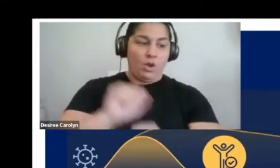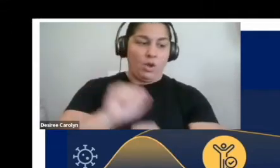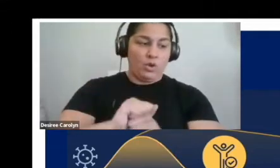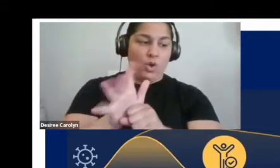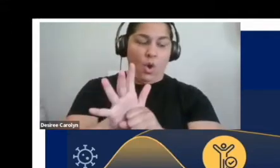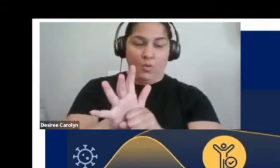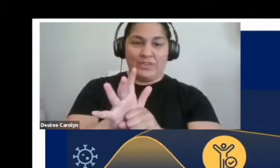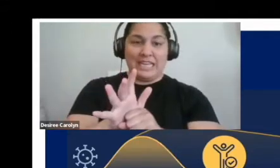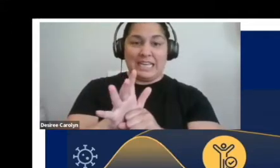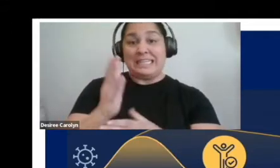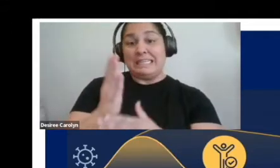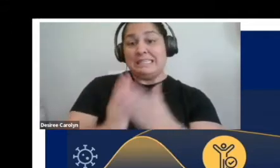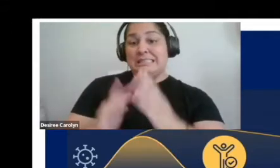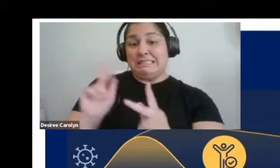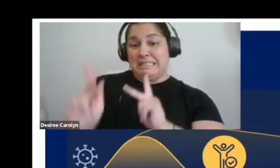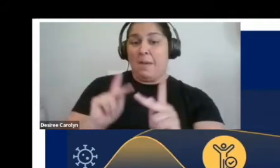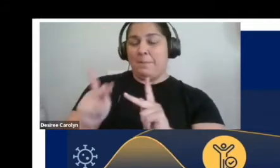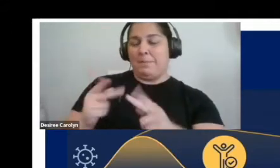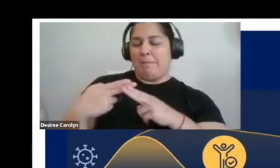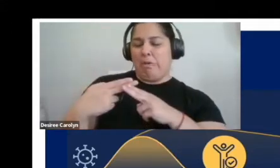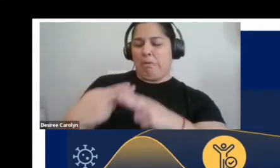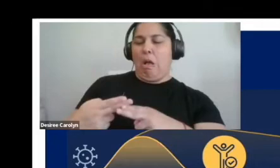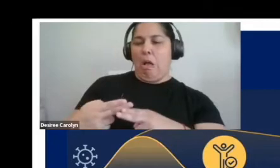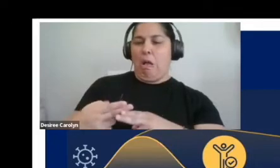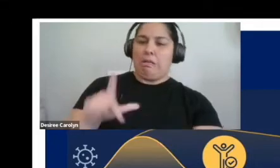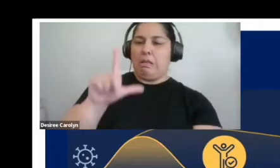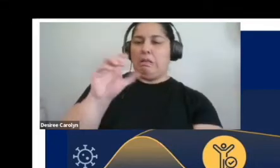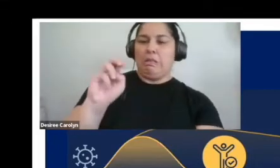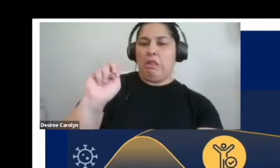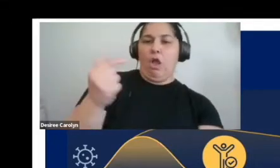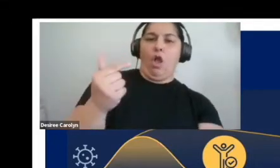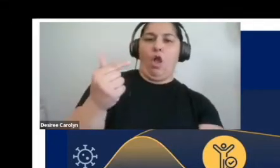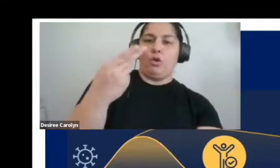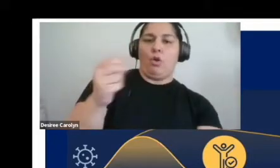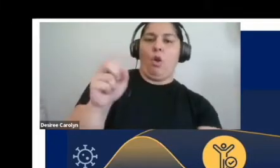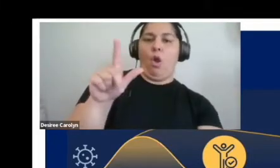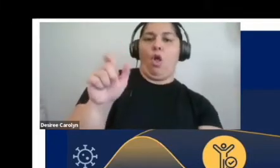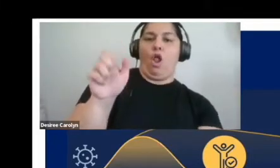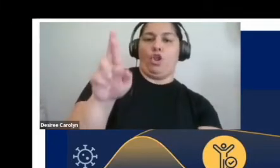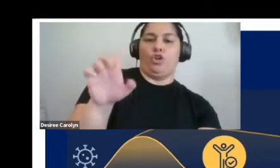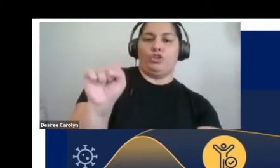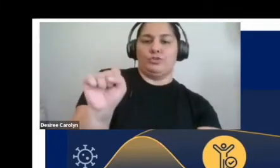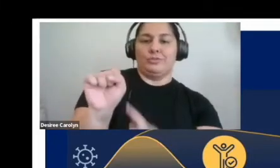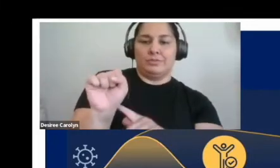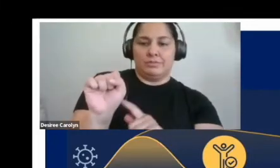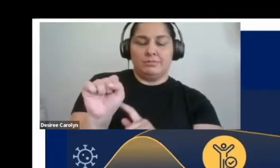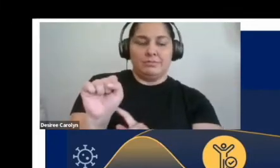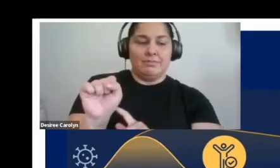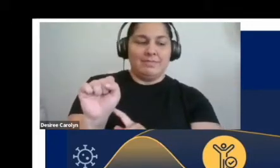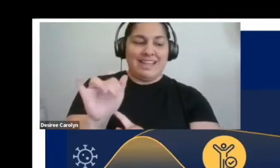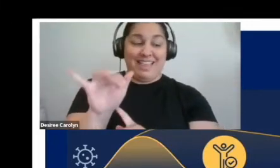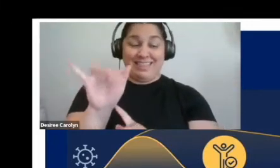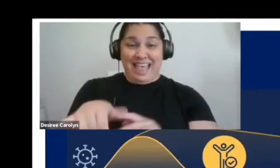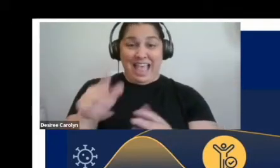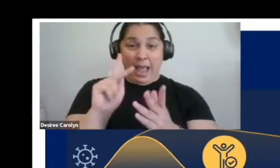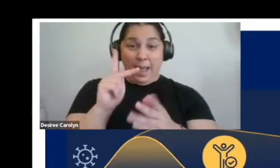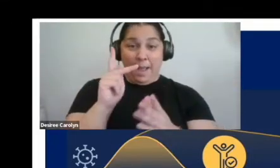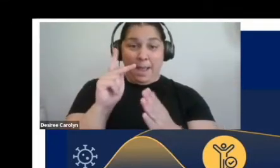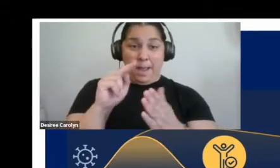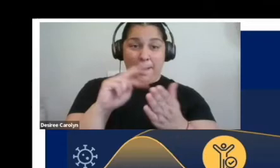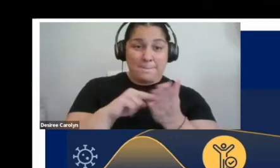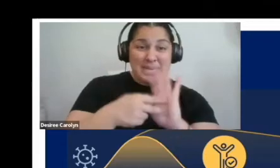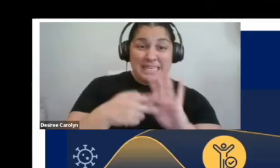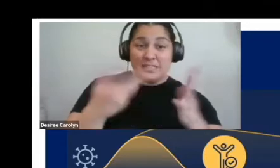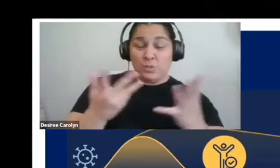themselves as long haulers, but not everybody. And what this really means is the physical and or mental